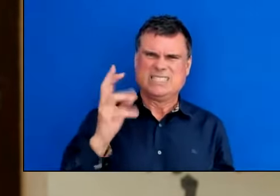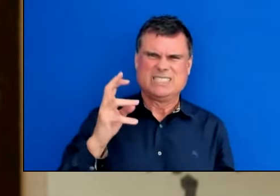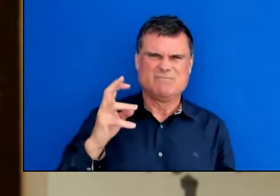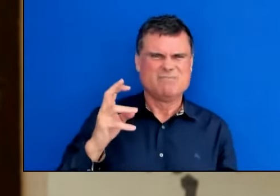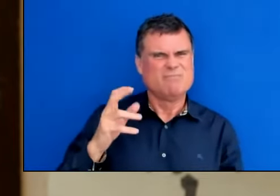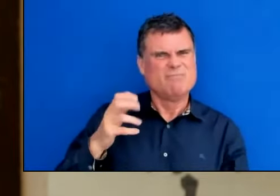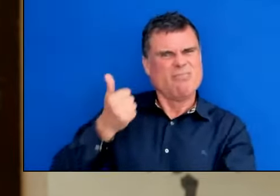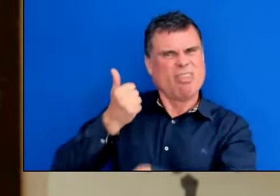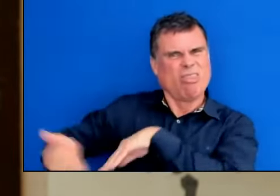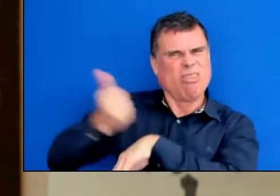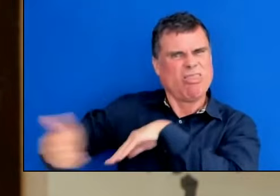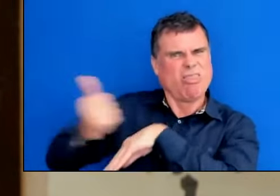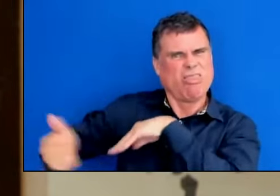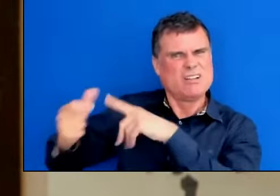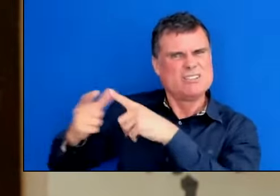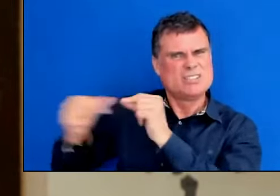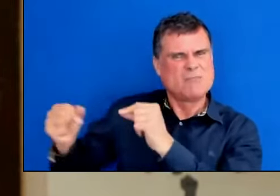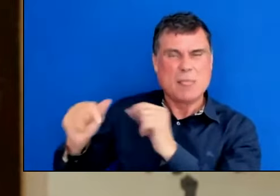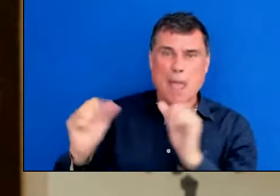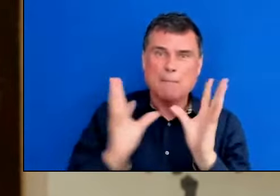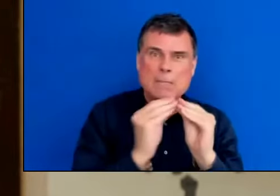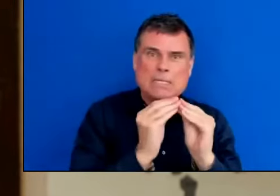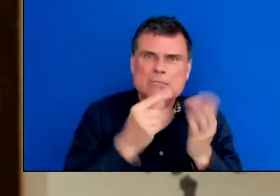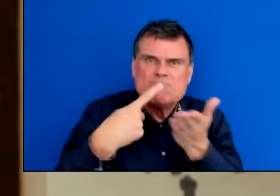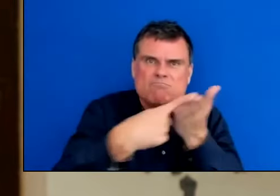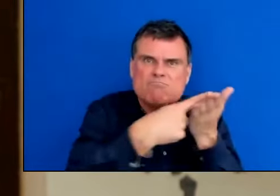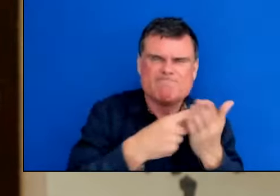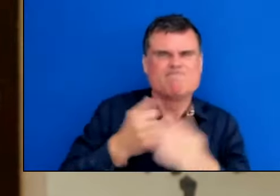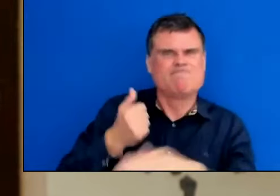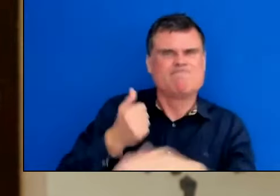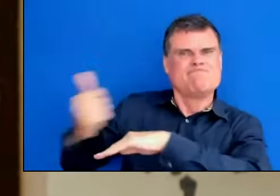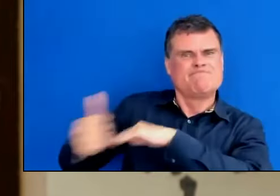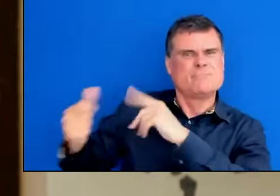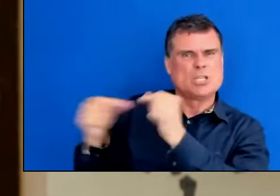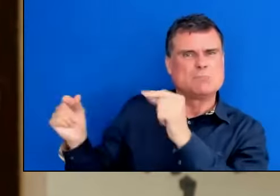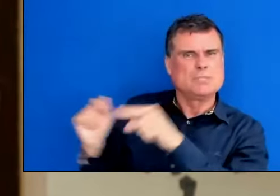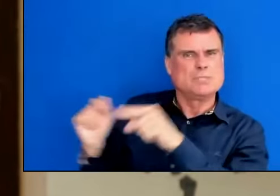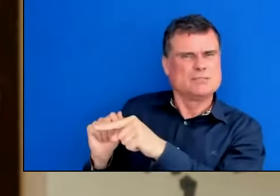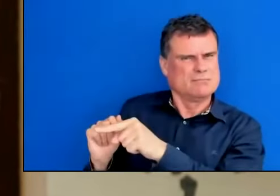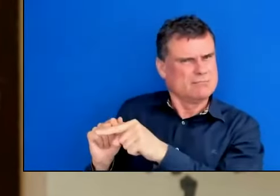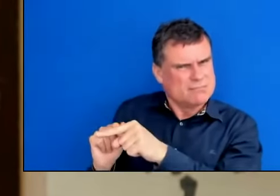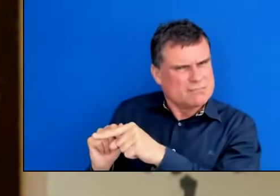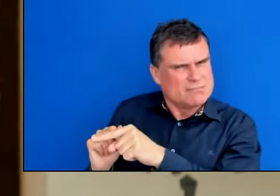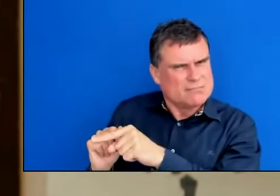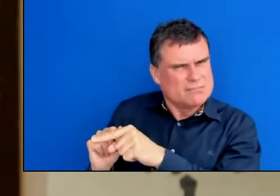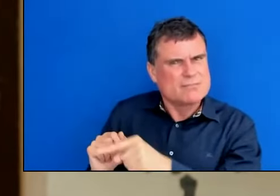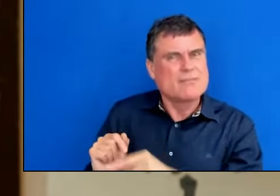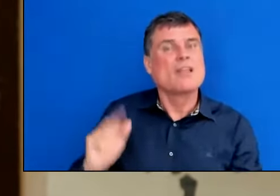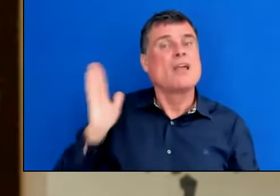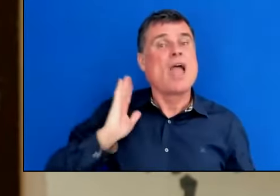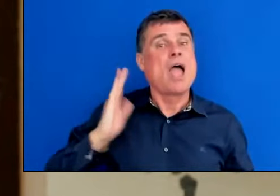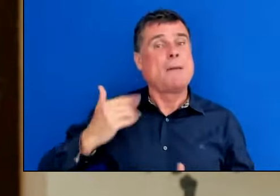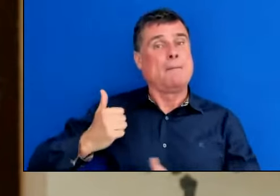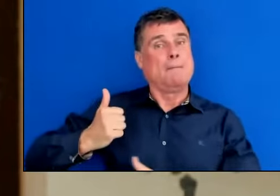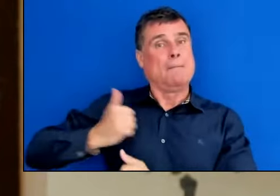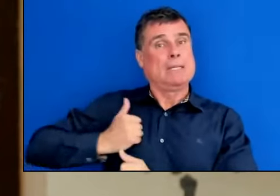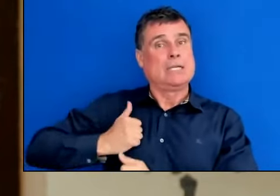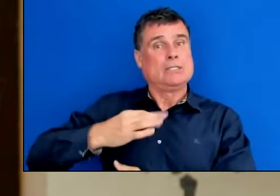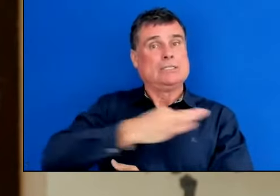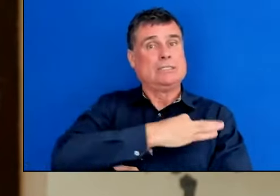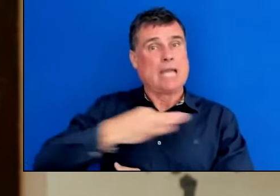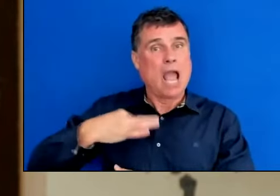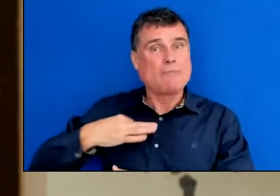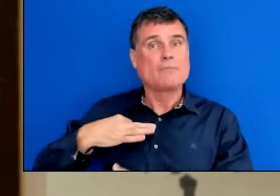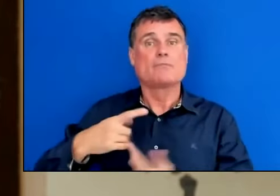Victim conference. In attendance was Lieutenant General Maurice Pope, who was the military